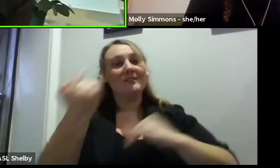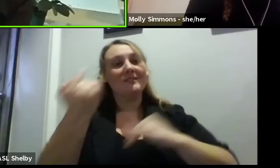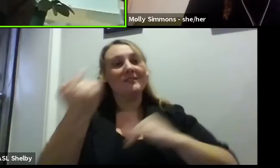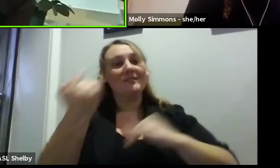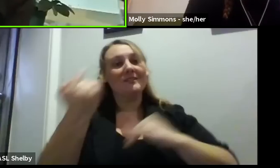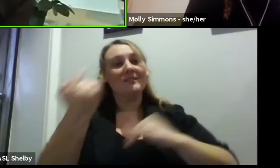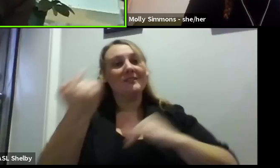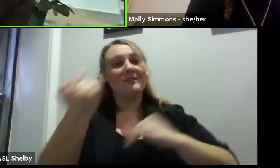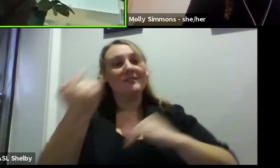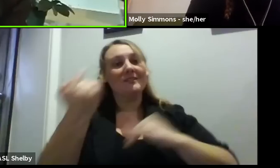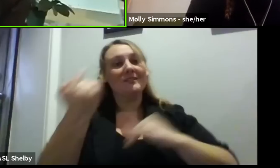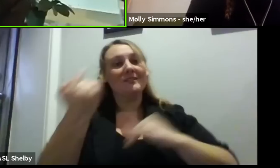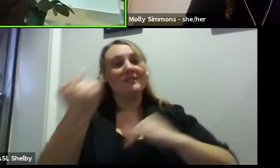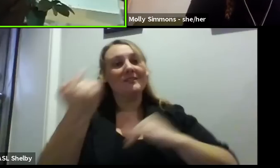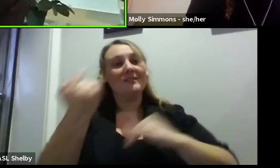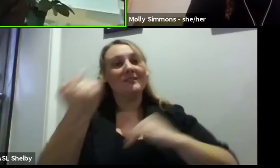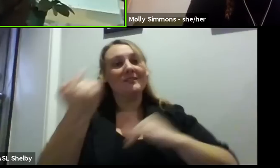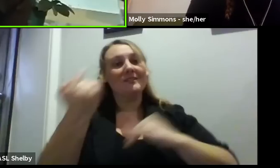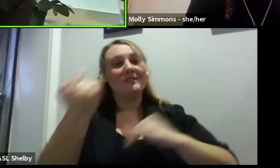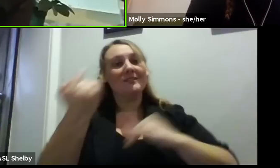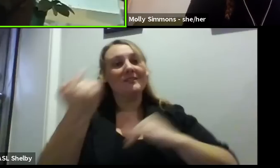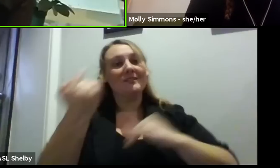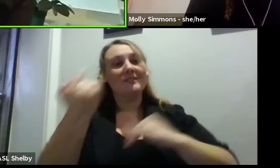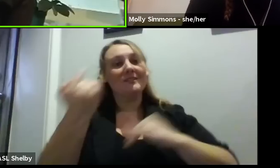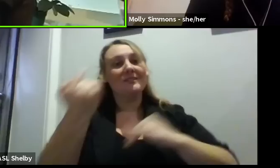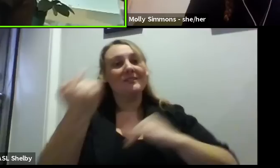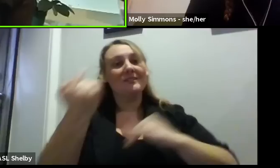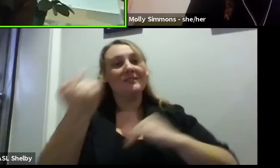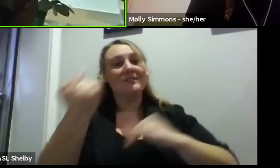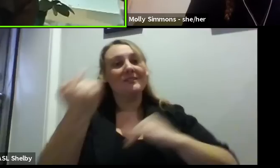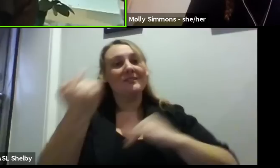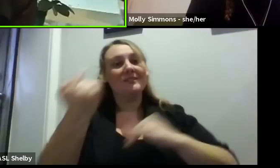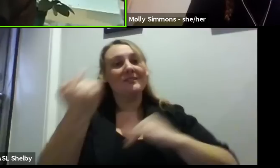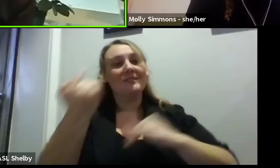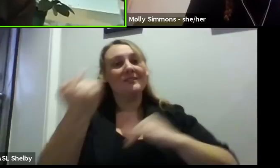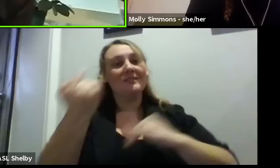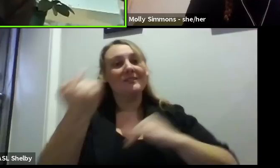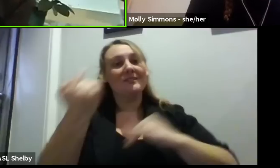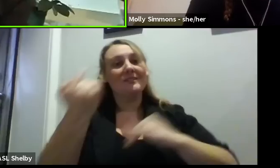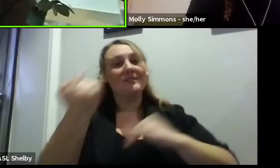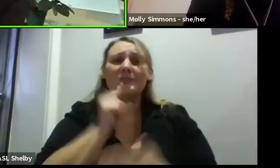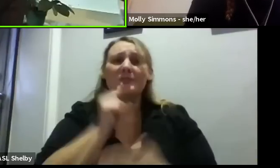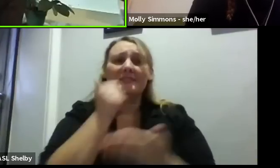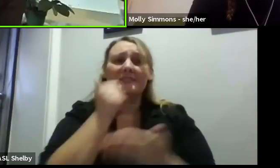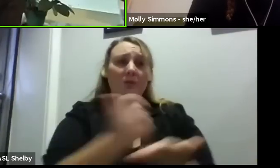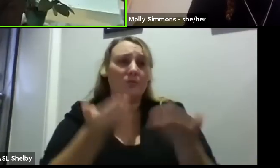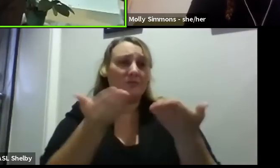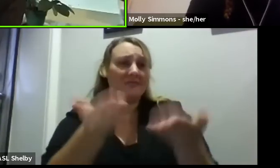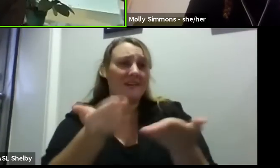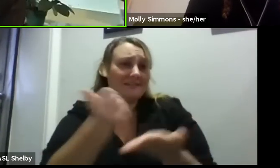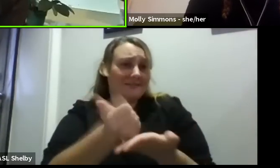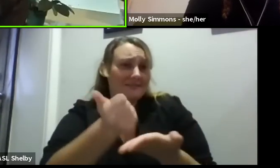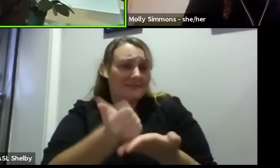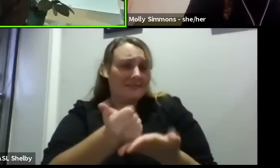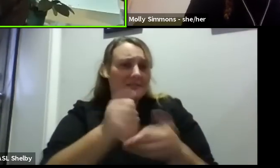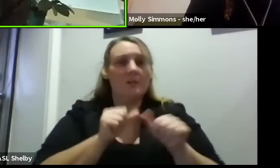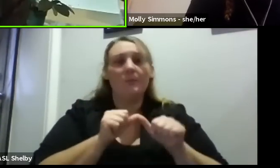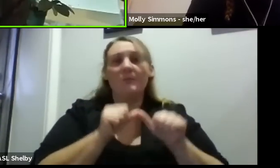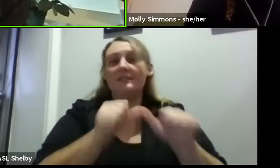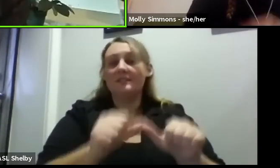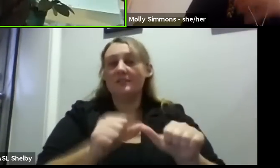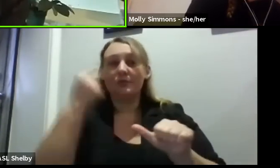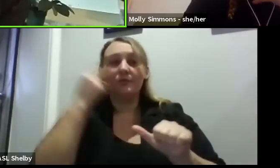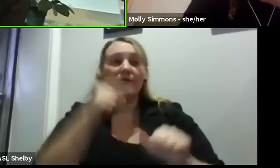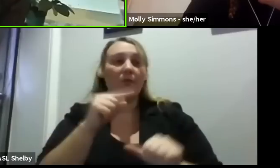reach all of our siblings and get real assistance to those who need it most. We are continuing to apply for grant funding, plan new fundraisers,